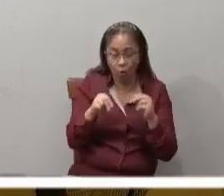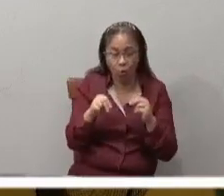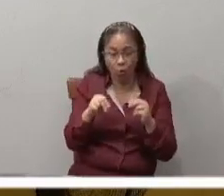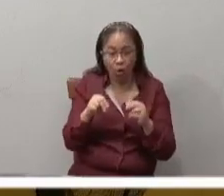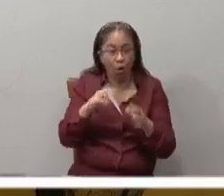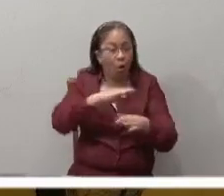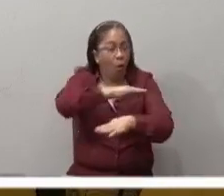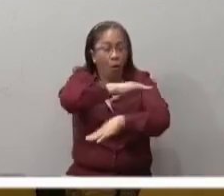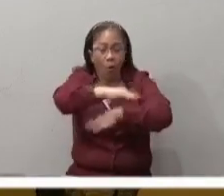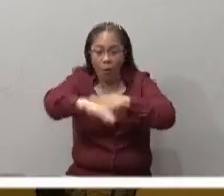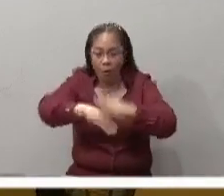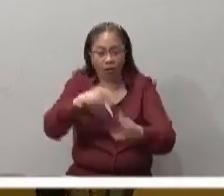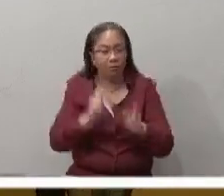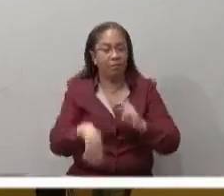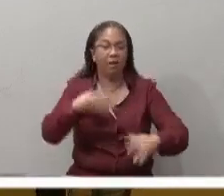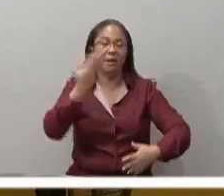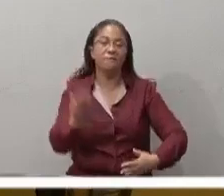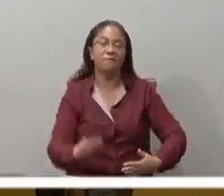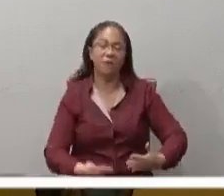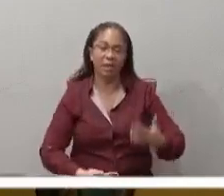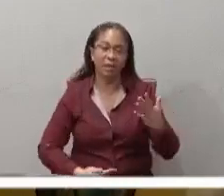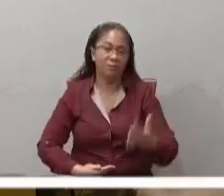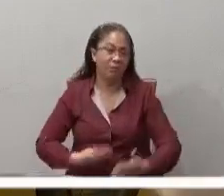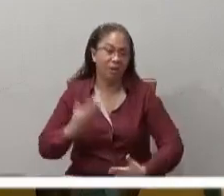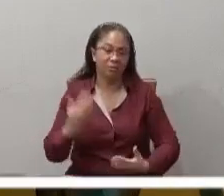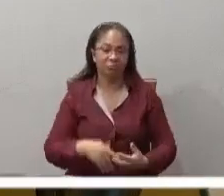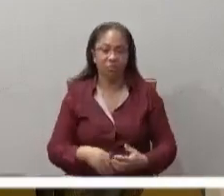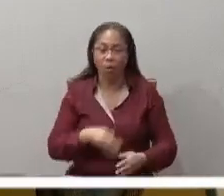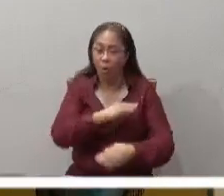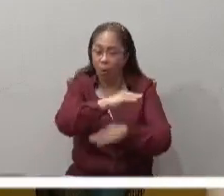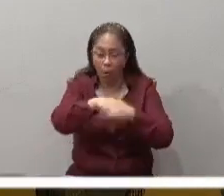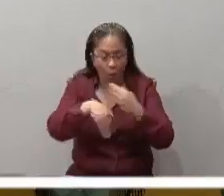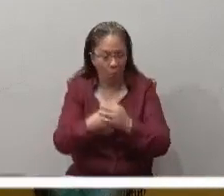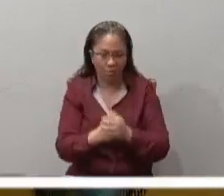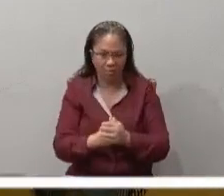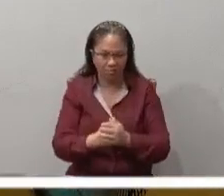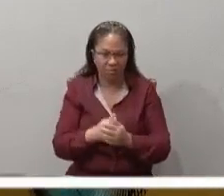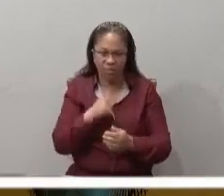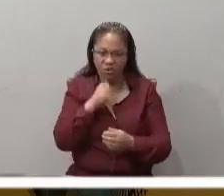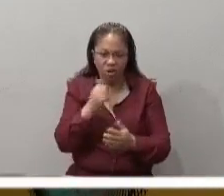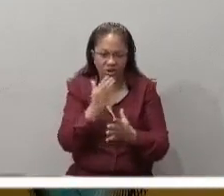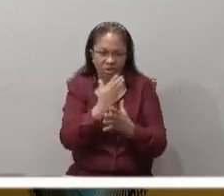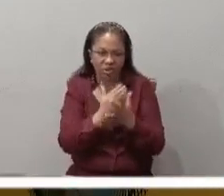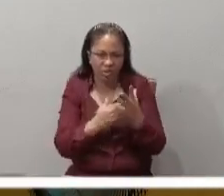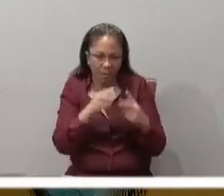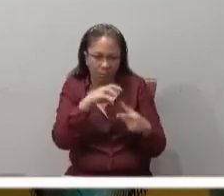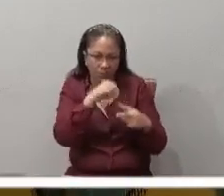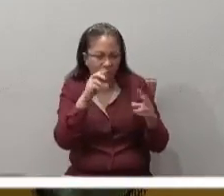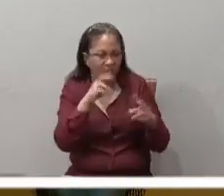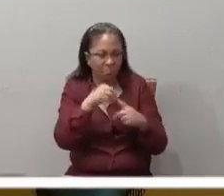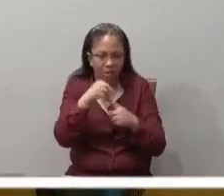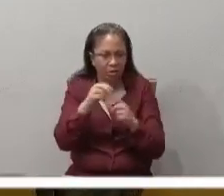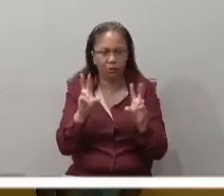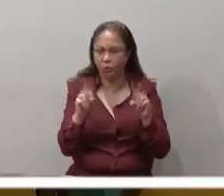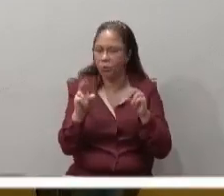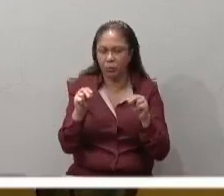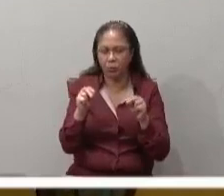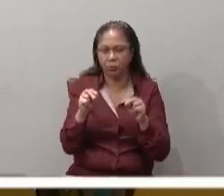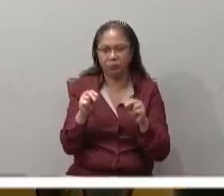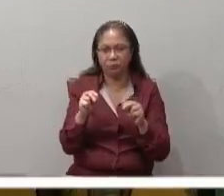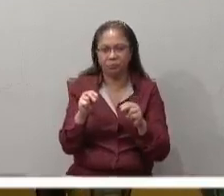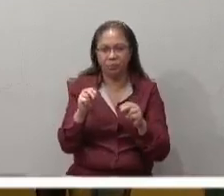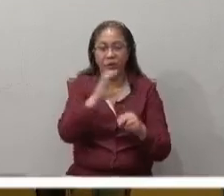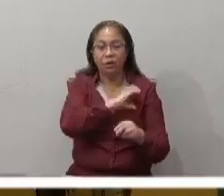that everyone is invited. No one is excluded. The price of the banquet is paid for you